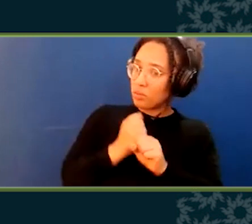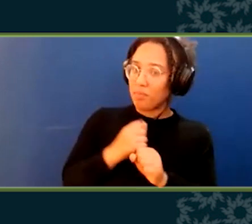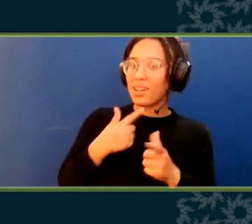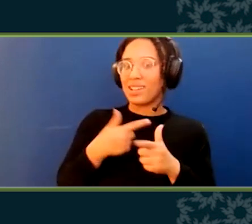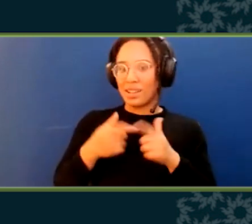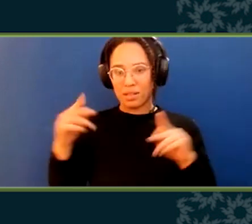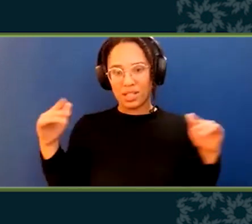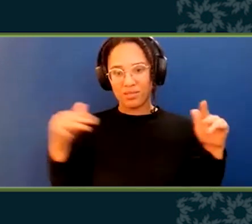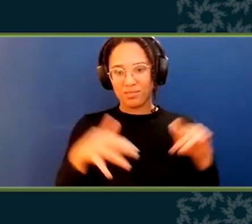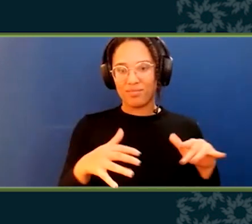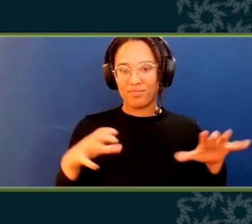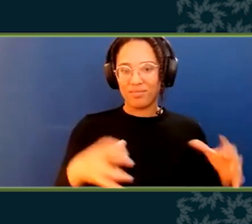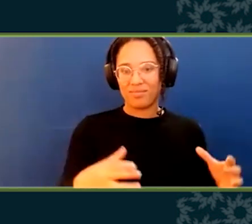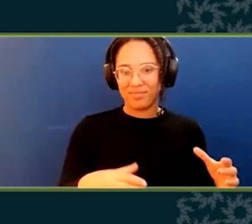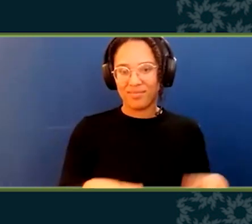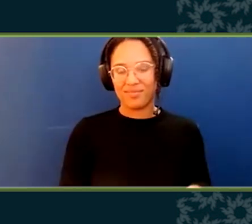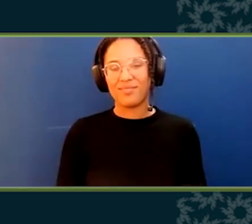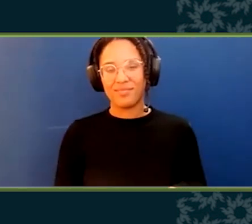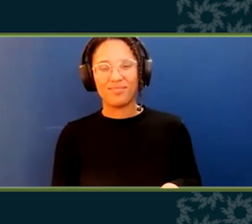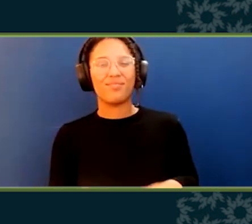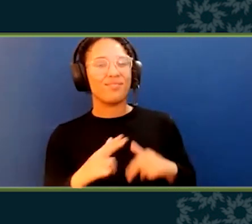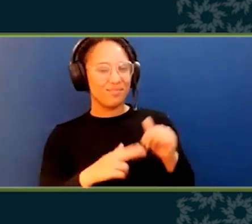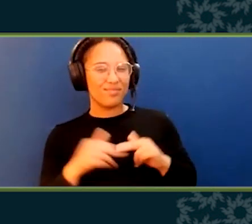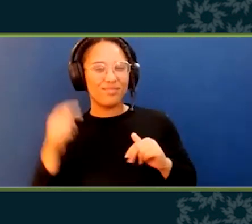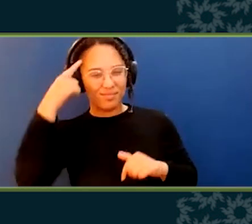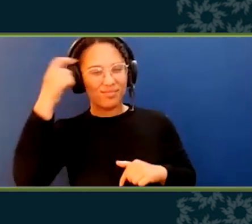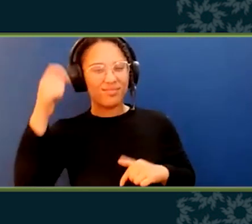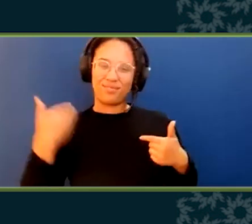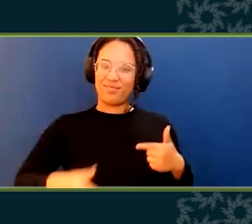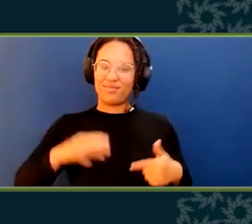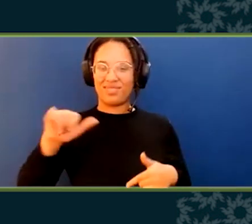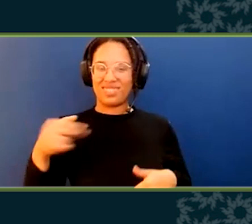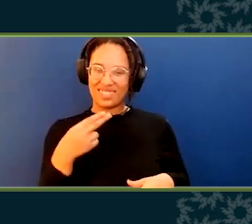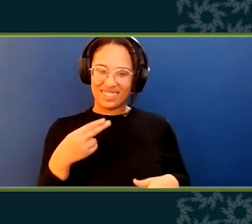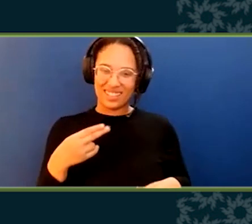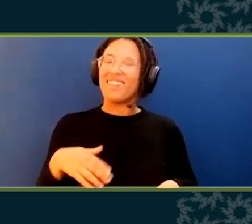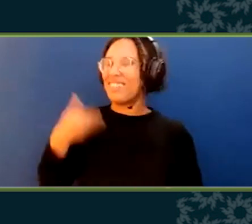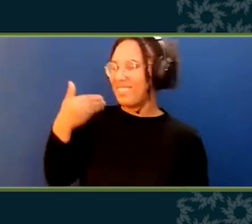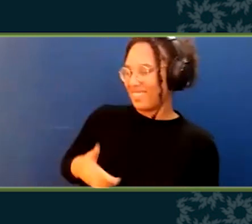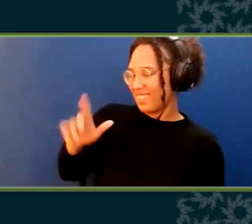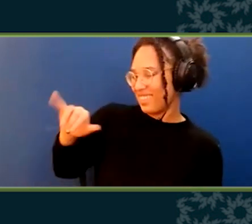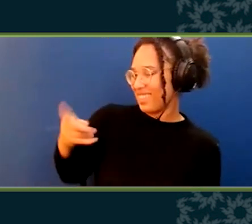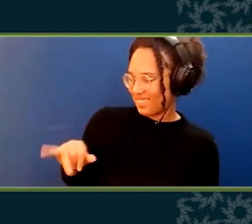movie? Anyway, Field of Dreams. This is thank Jeff. Damn it. Keep forgetting. This is Lindsey. Thank you, Field of Dreams.